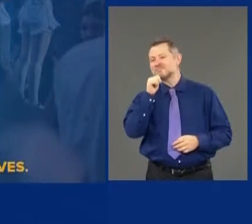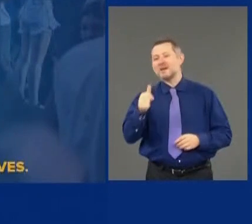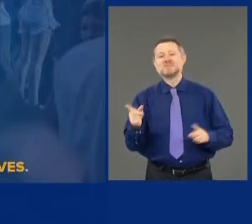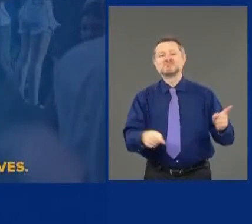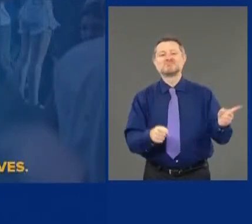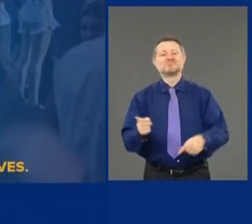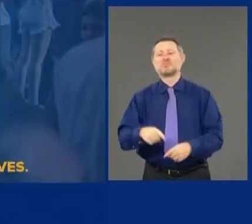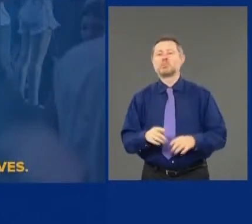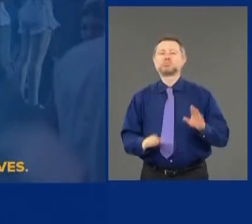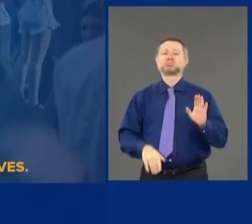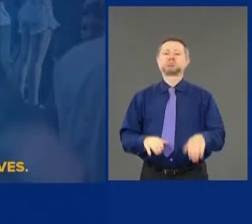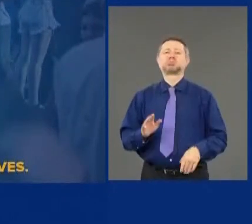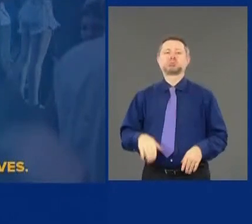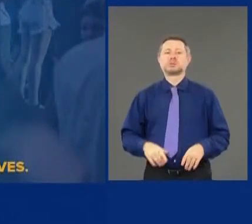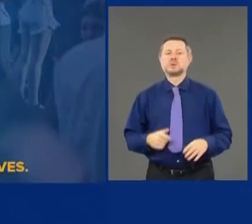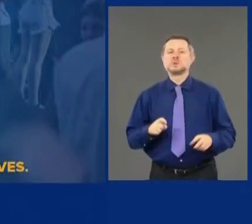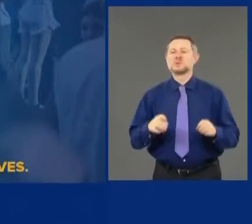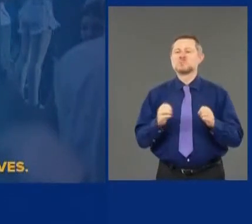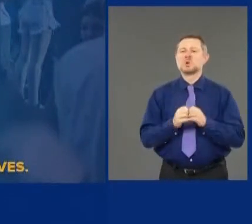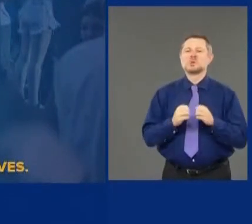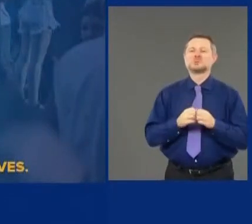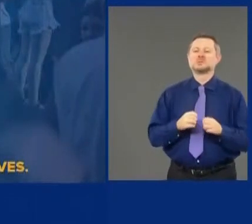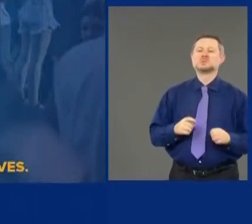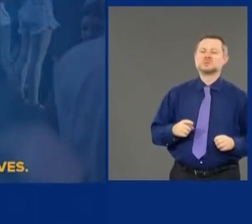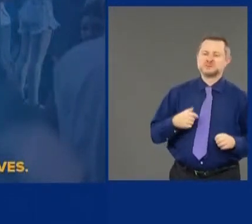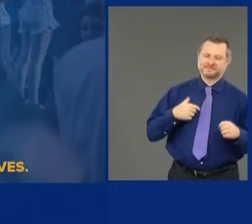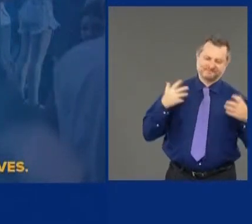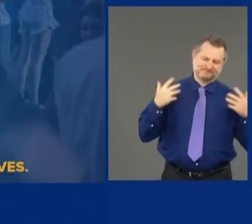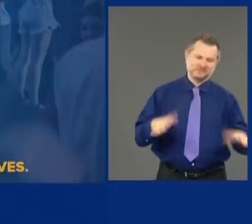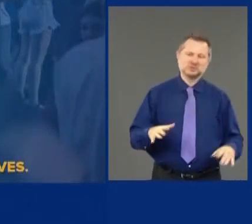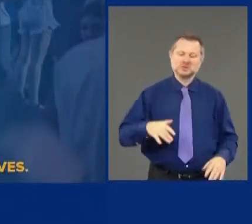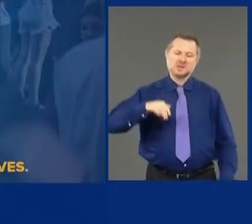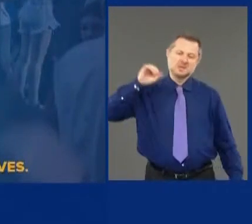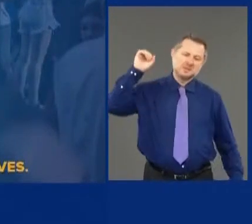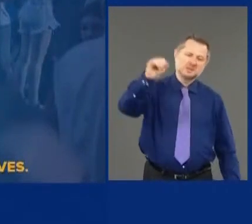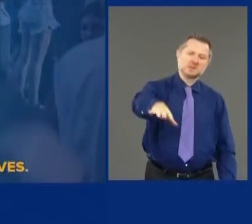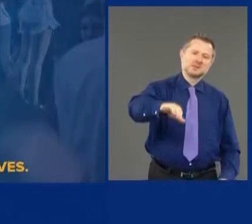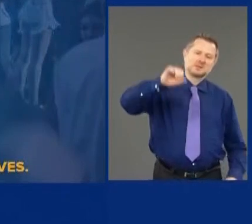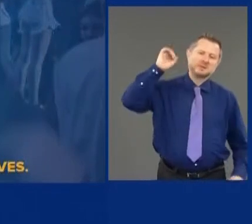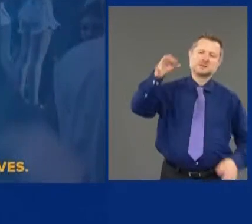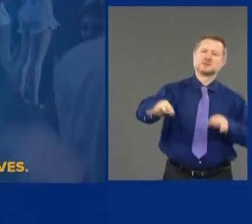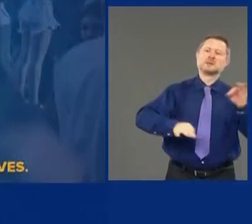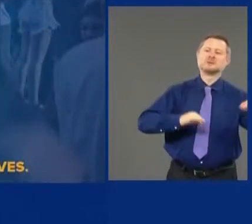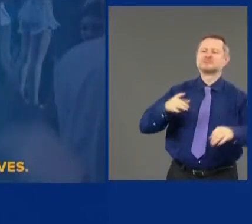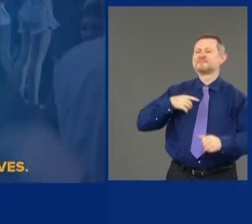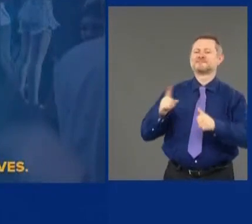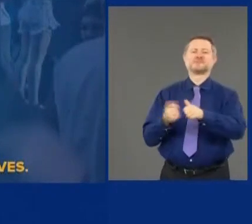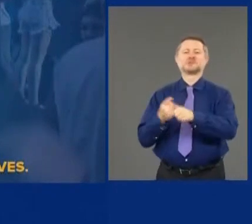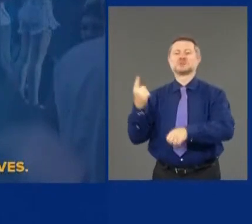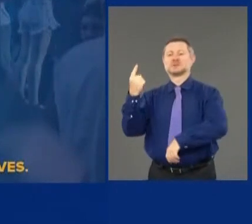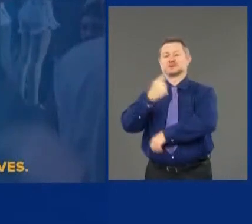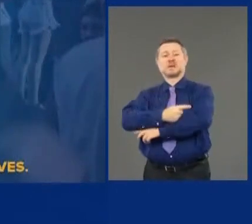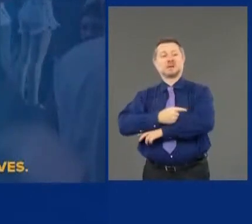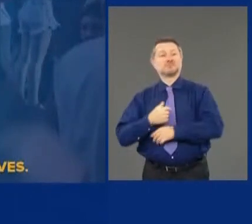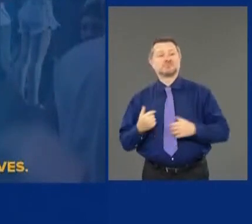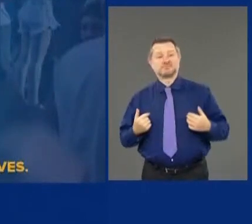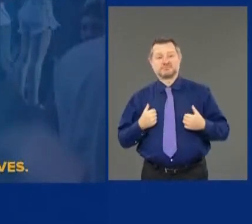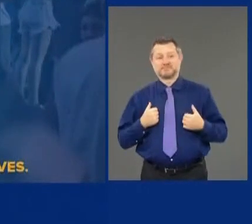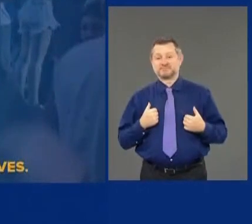basis. I have said from day one, we have been clear from day